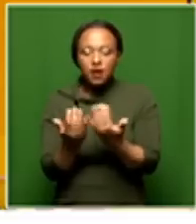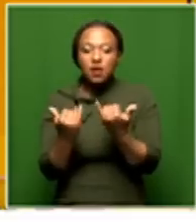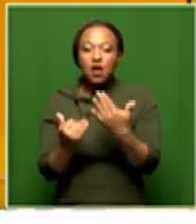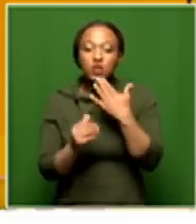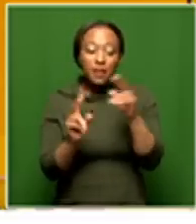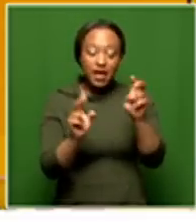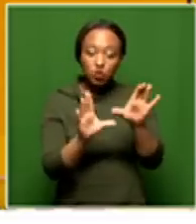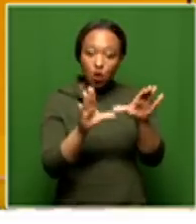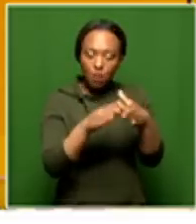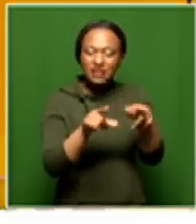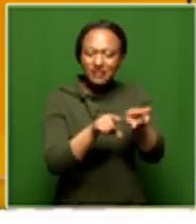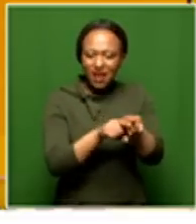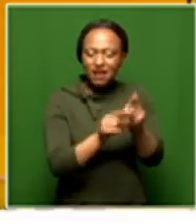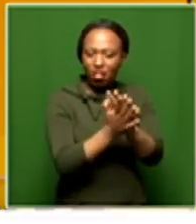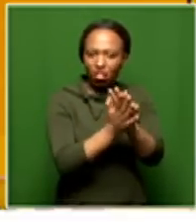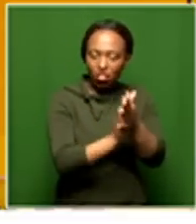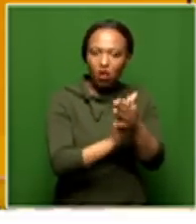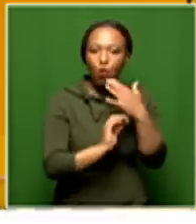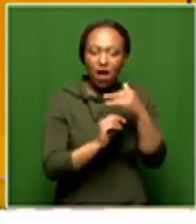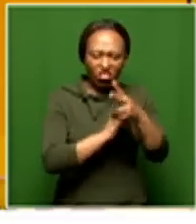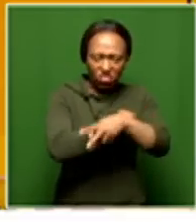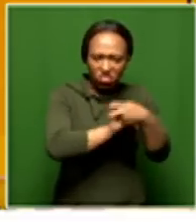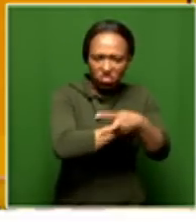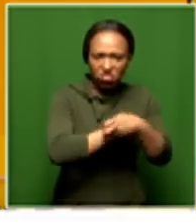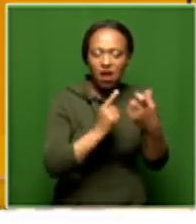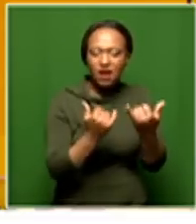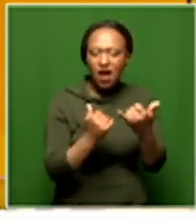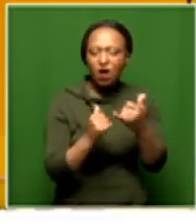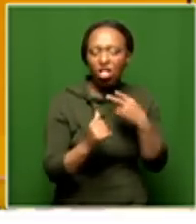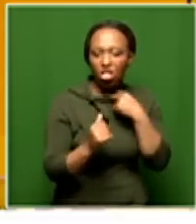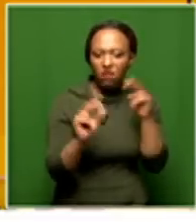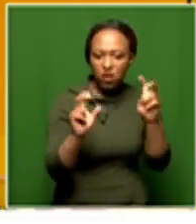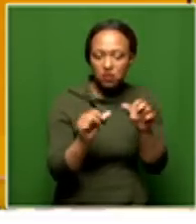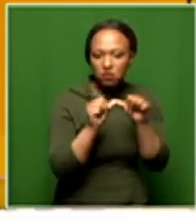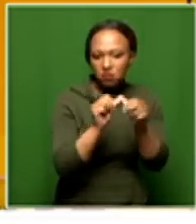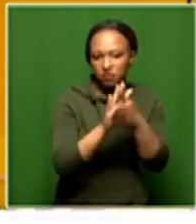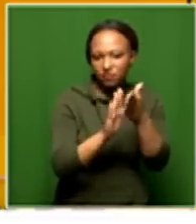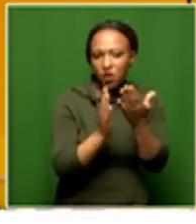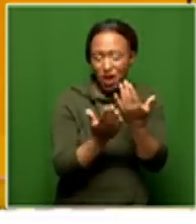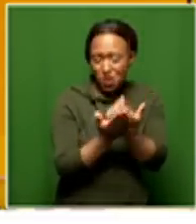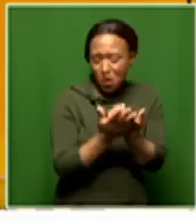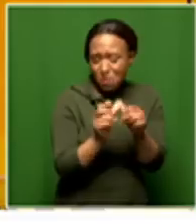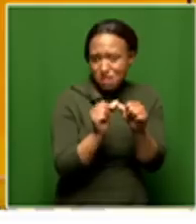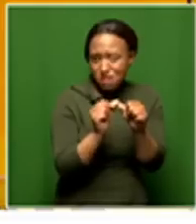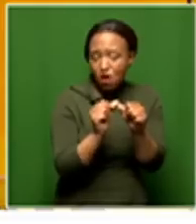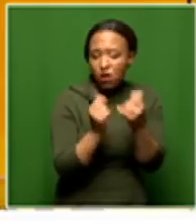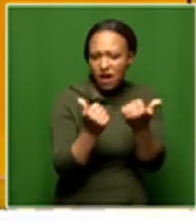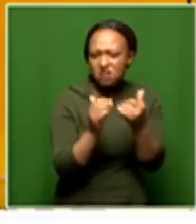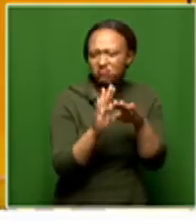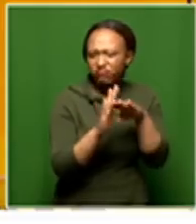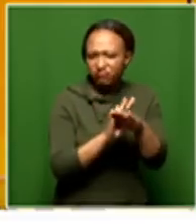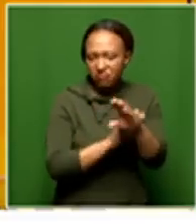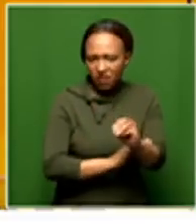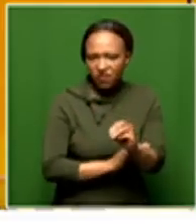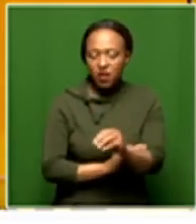also been affected by theft, making it difficult to provide electricity and affecting the already struggling economy. Now, the SACP says